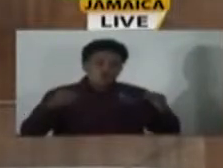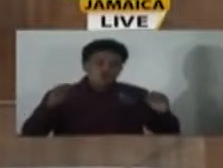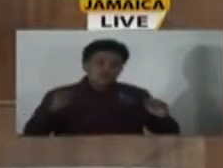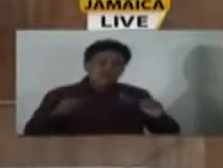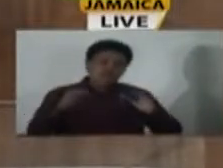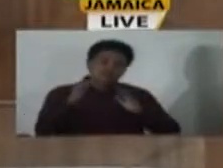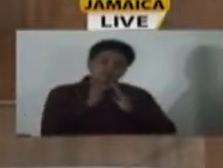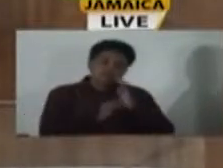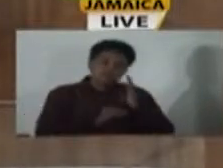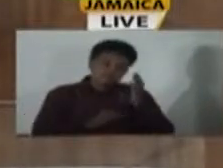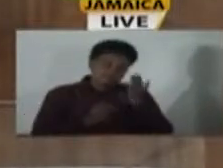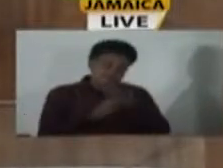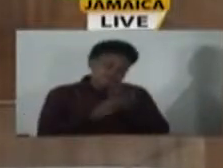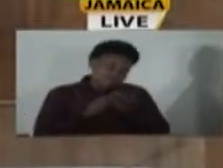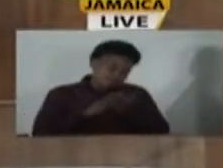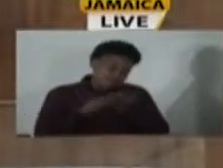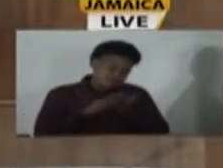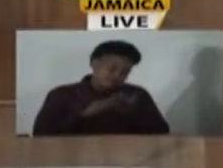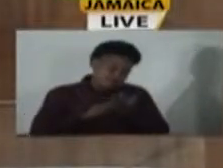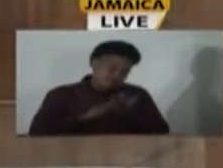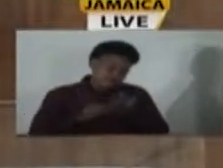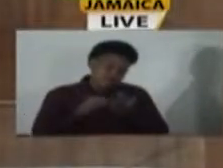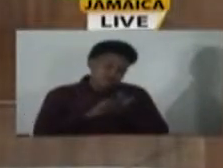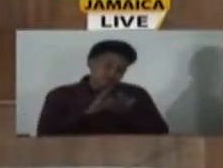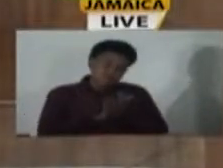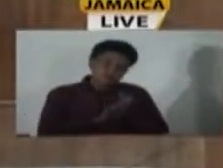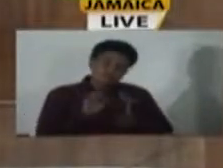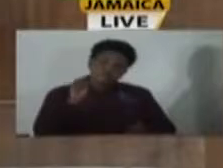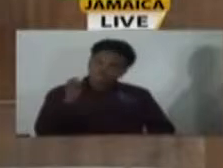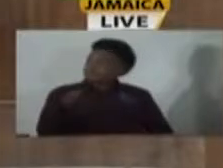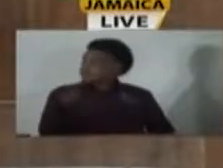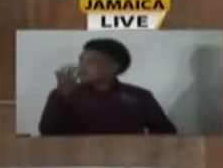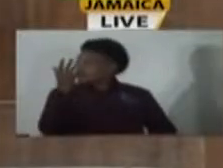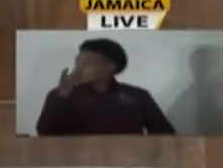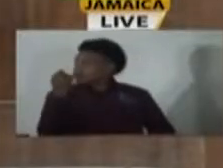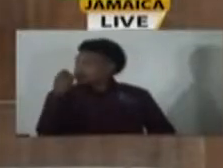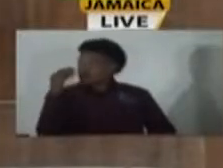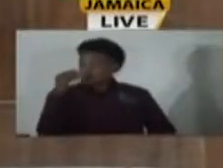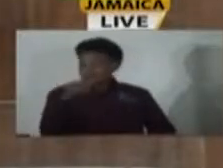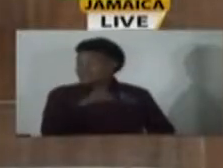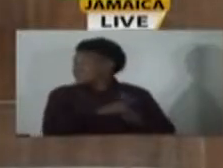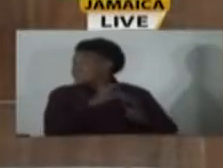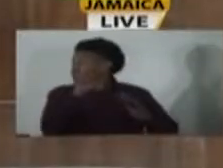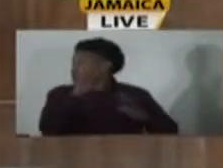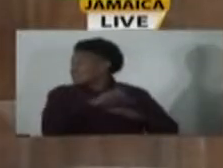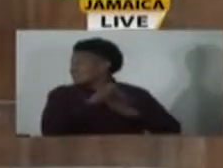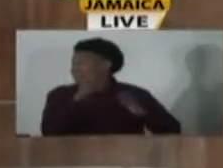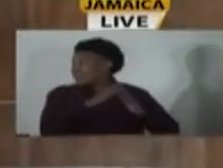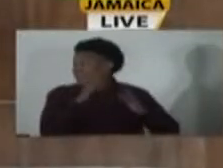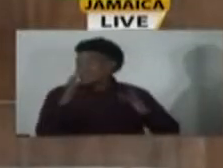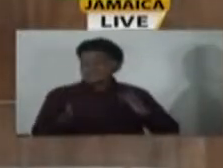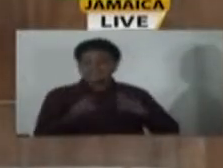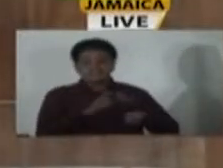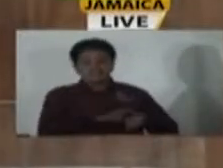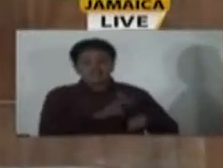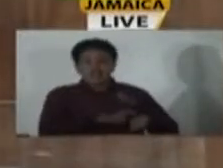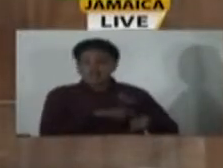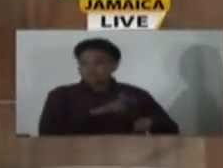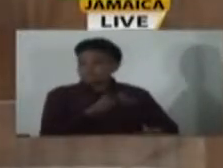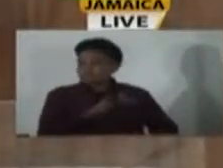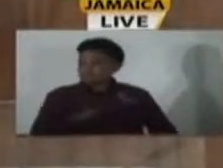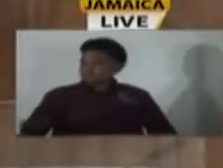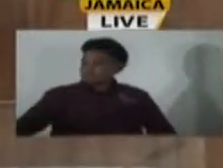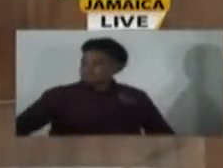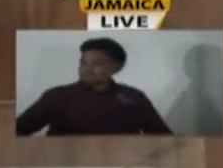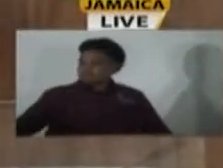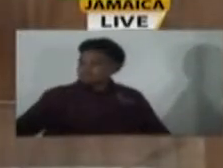can issue a fixed notice, which is like a ticket, and if you pay it within the 30-day period, the